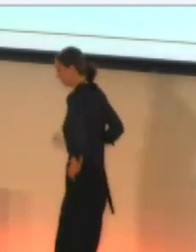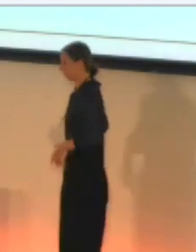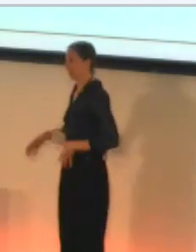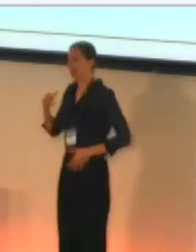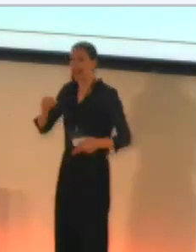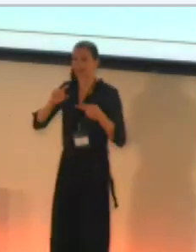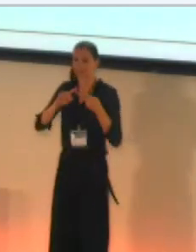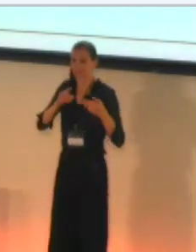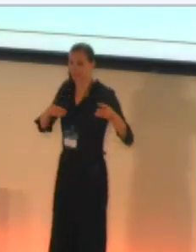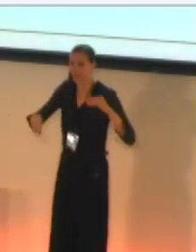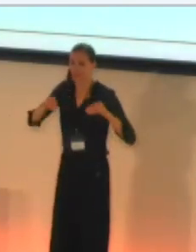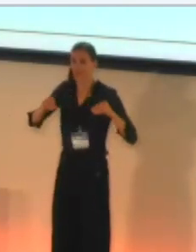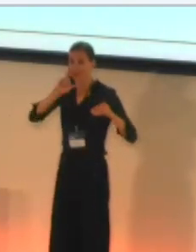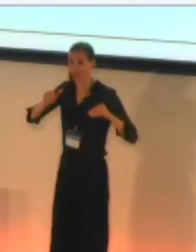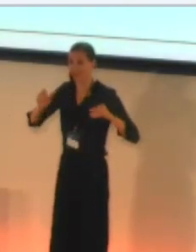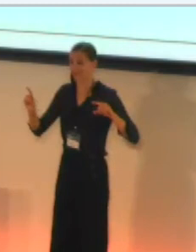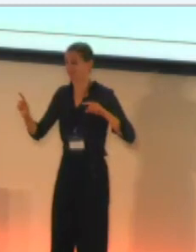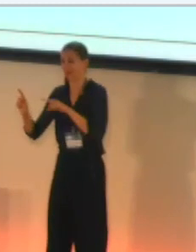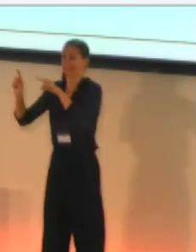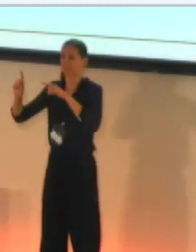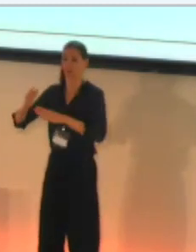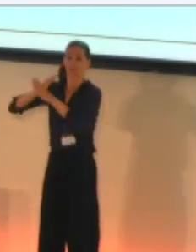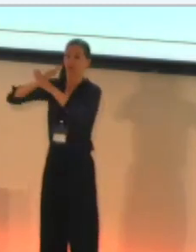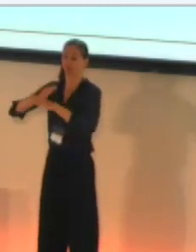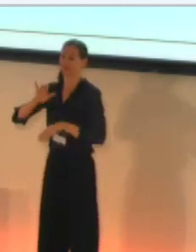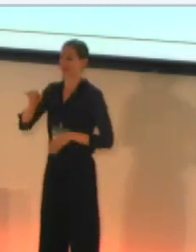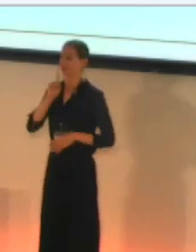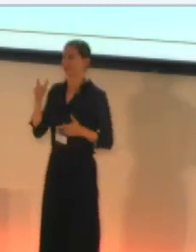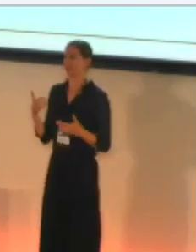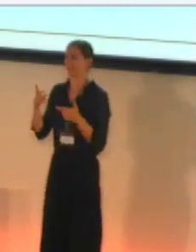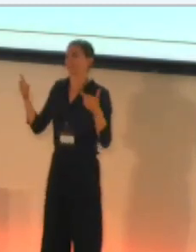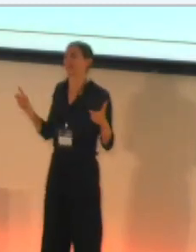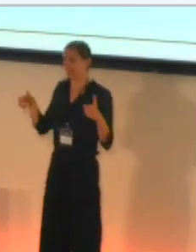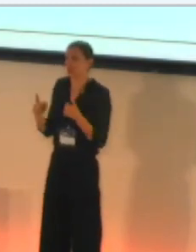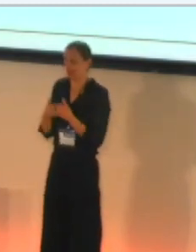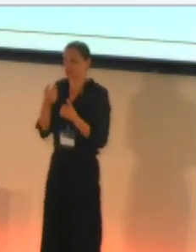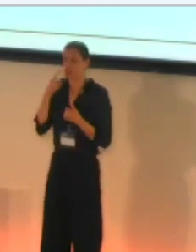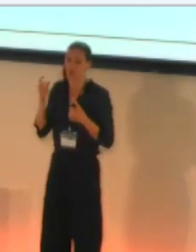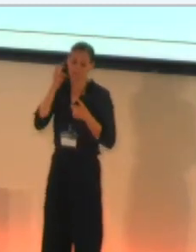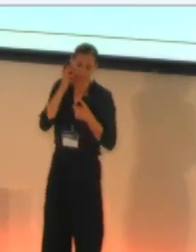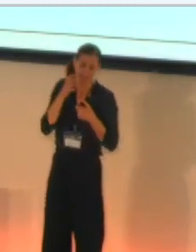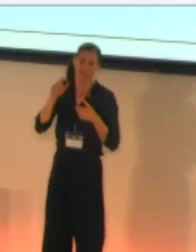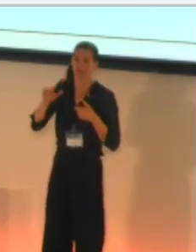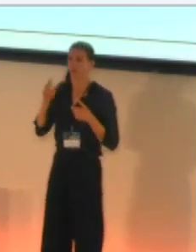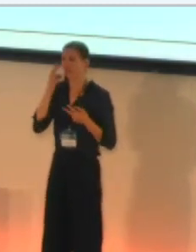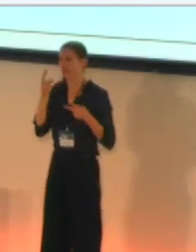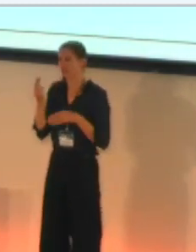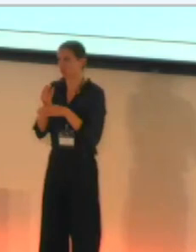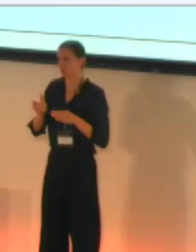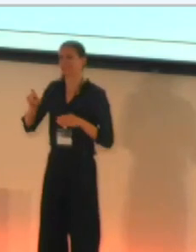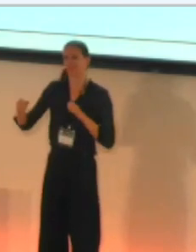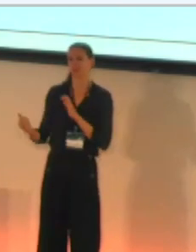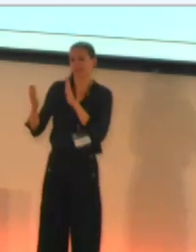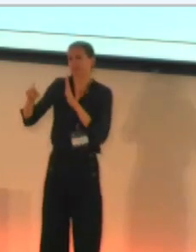obstacles on your way, of walking in a straight line, that was a pretty big challenge that we found for our blind and low vision users that we think needs to be addressed a little bit more or